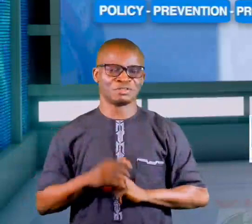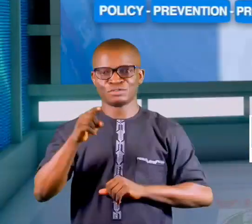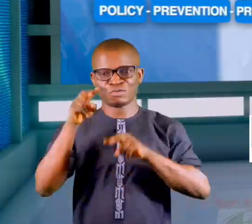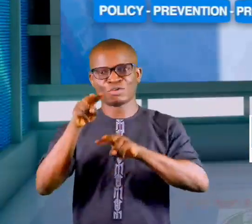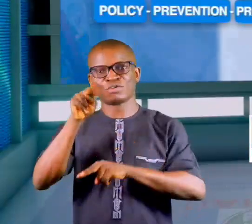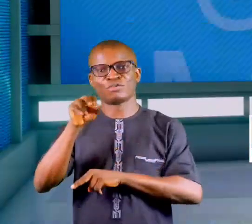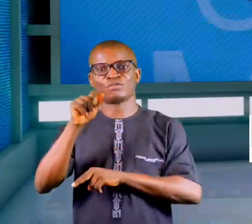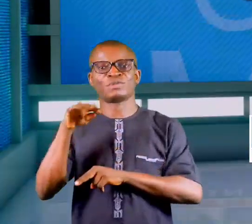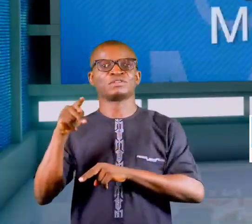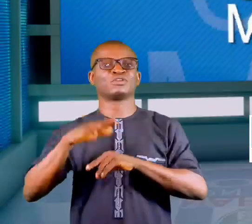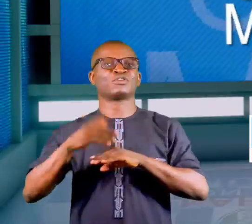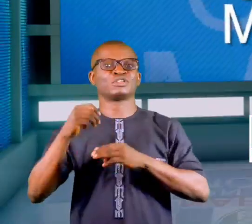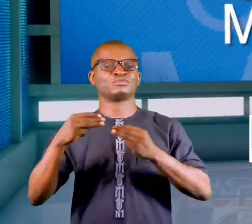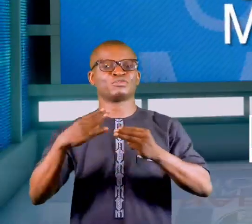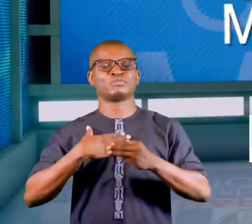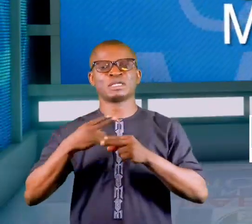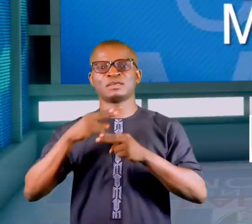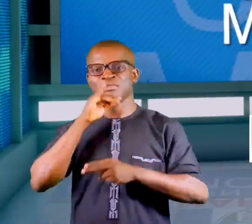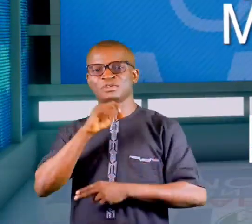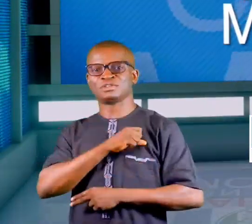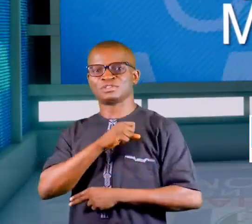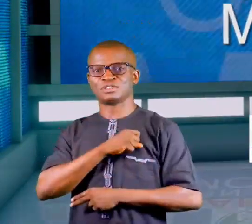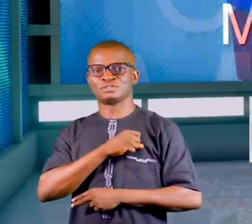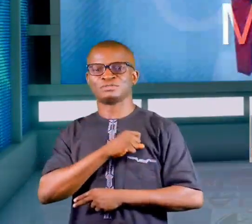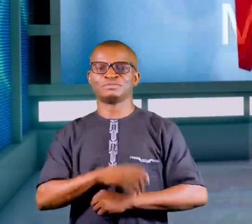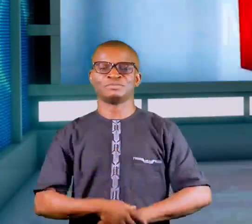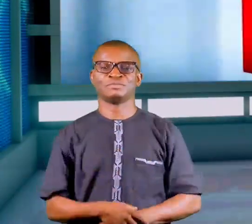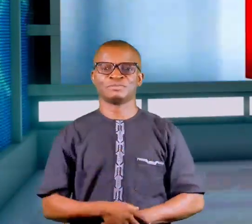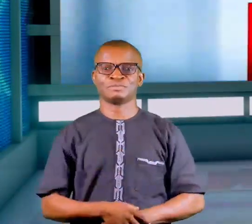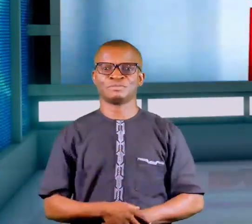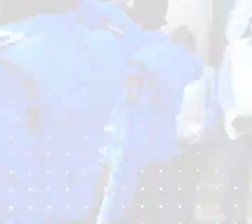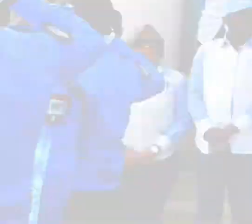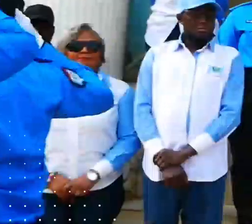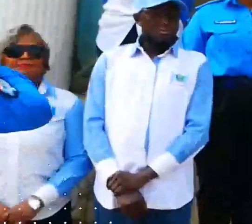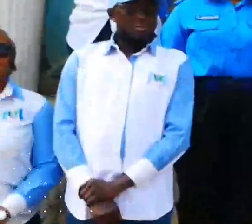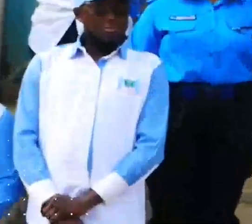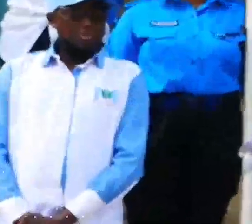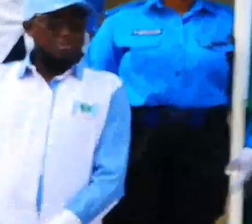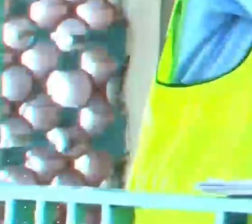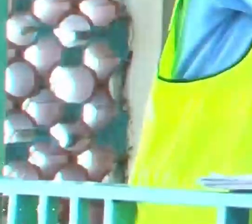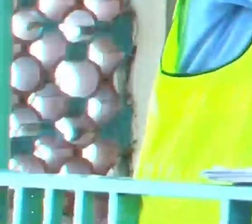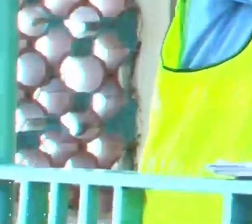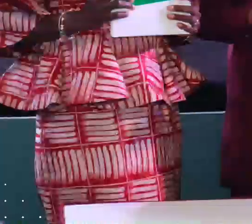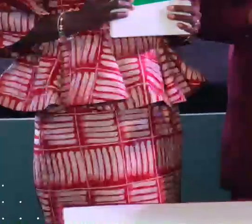watching NAPTIP On The Move. My name is Angela Agbegi.